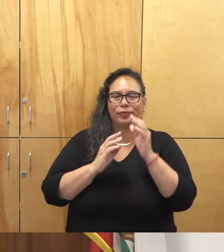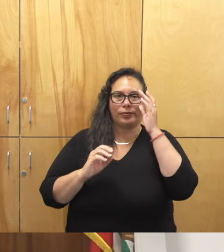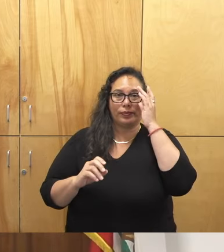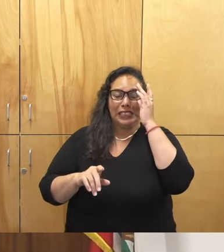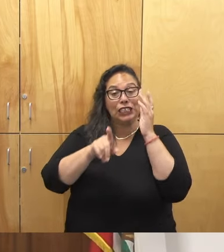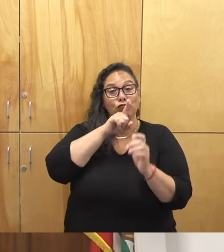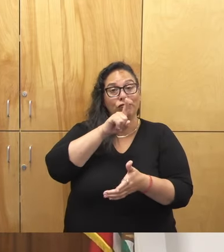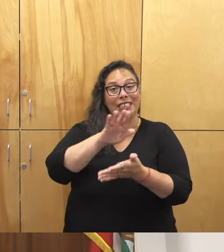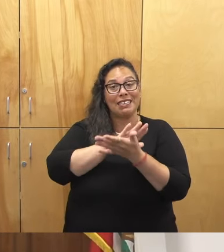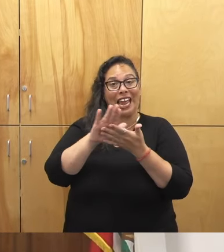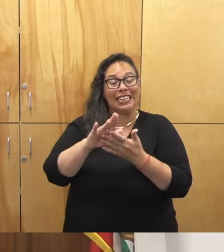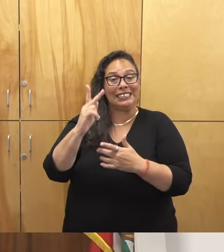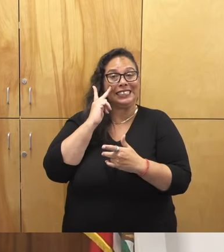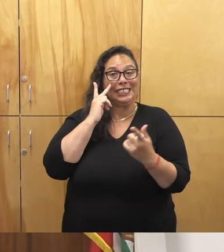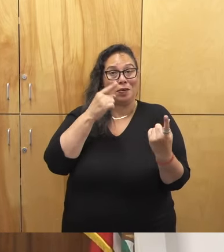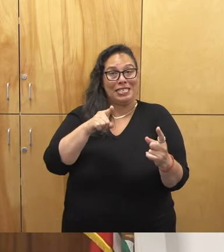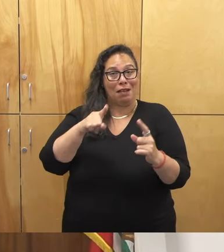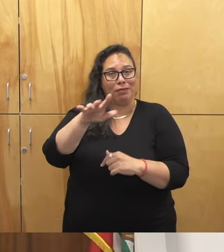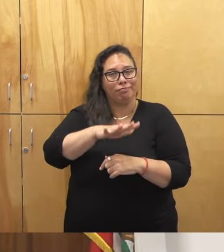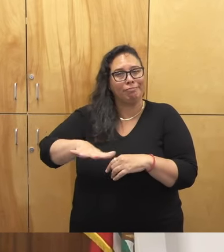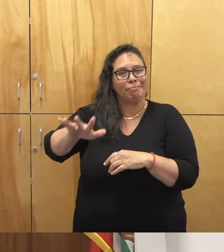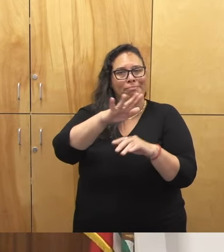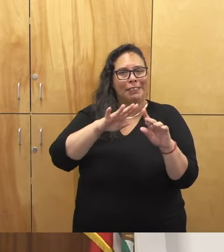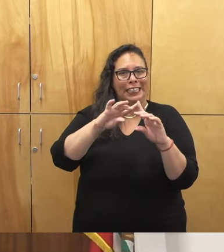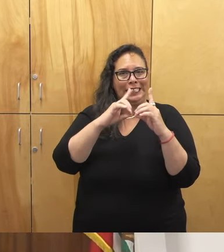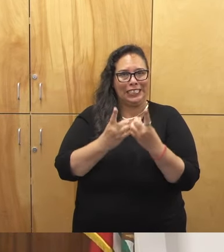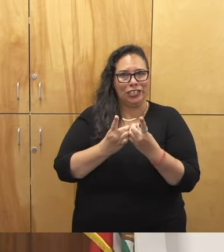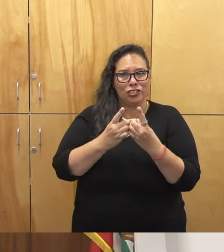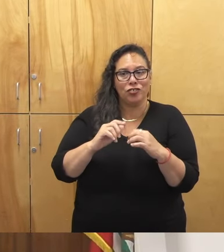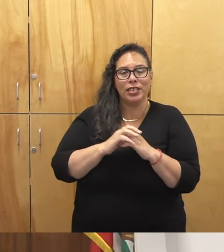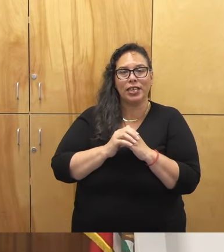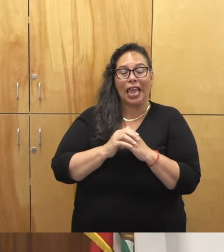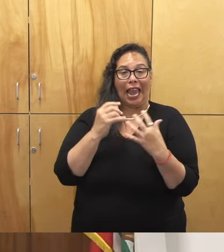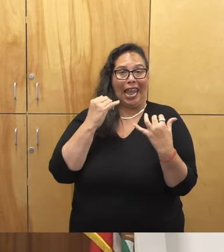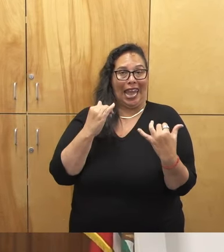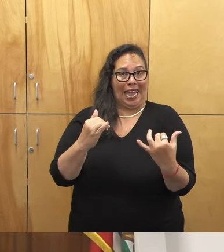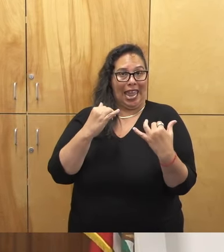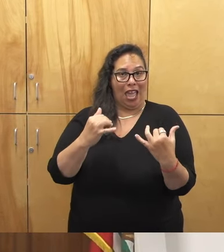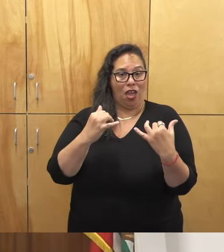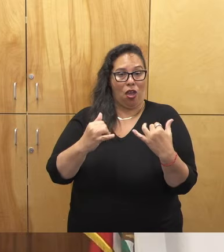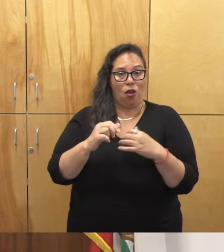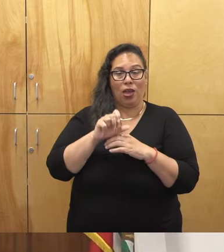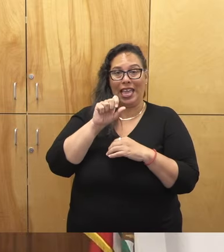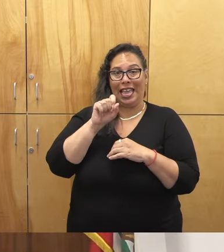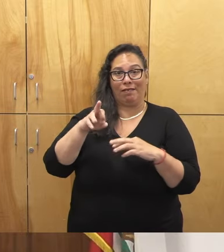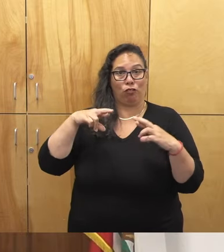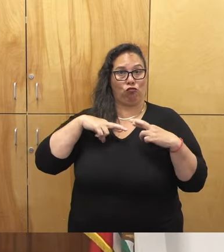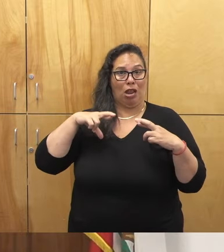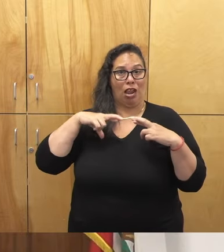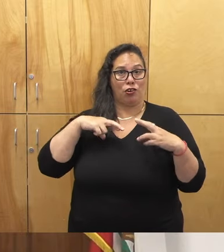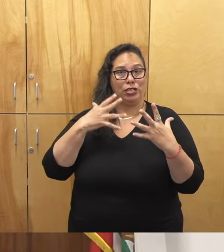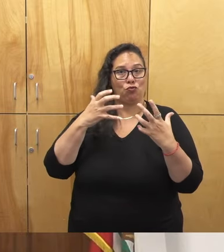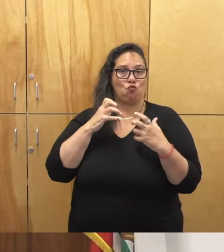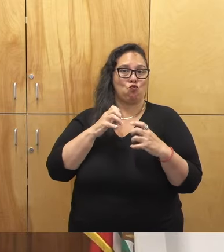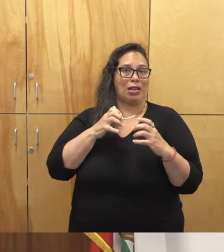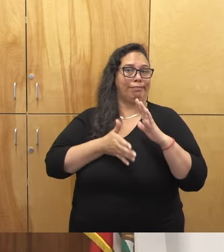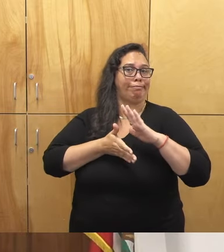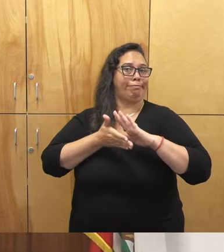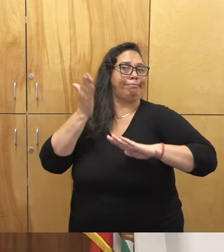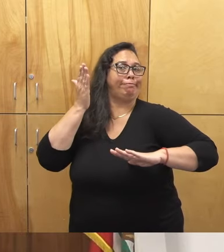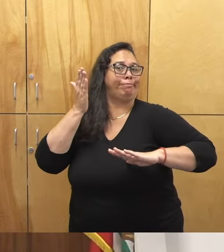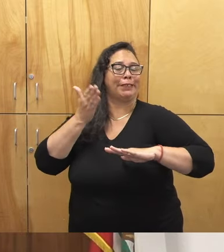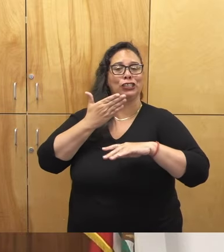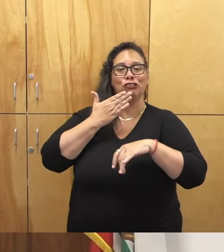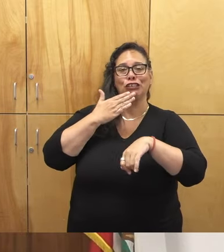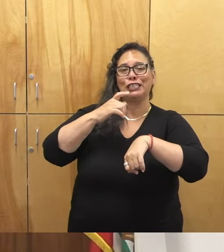It's really nice to see what's happening around the district. And now, if the retirees would like to go, this is a good